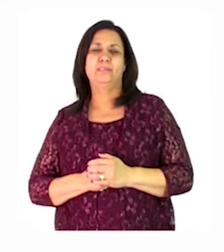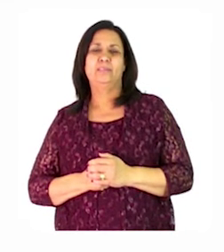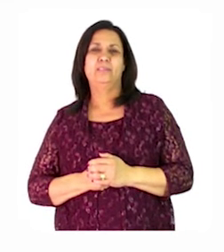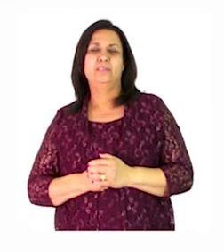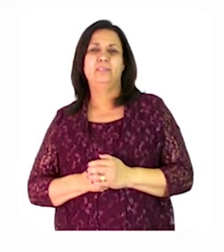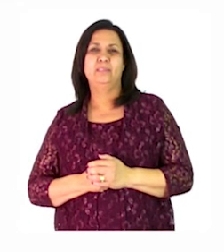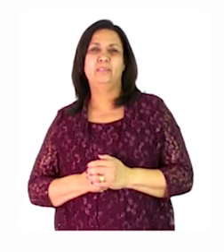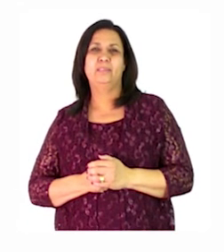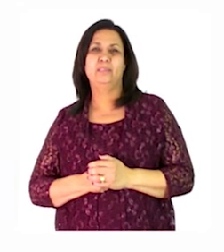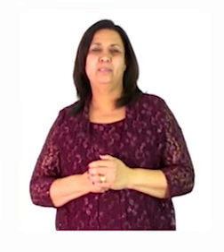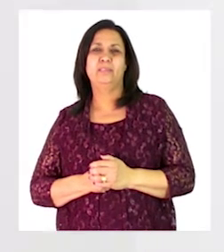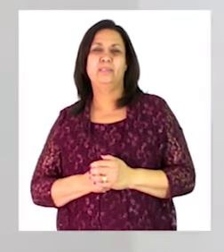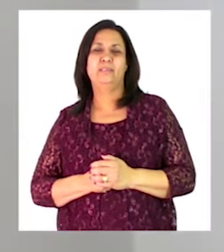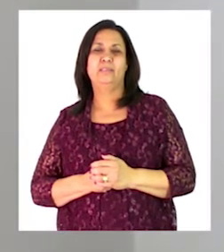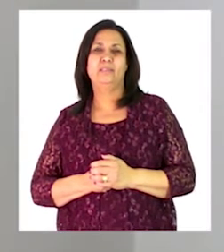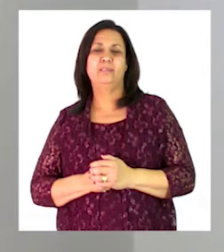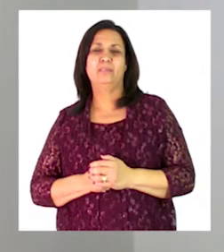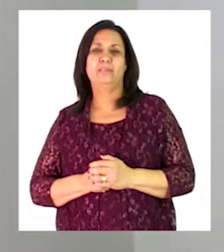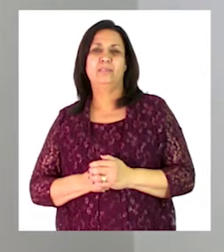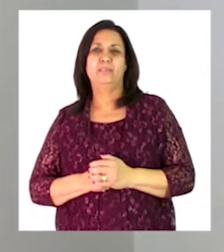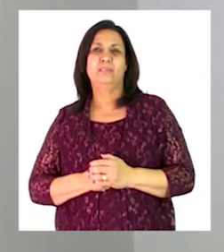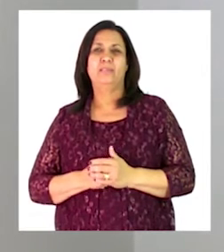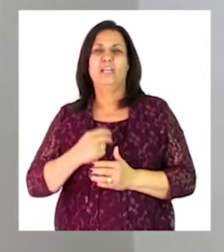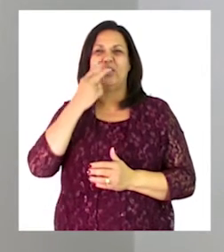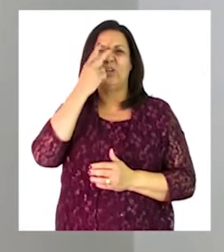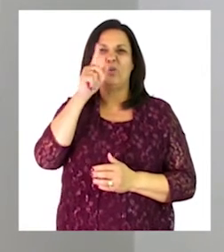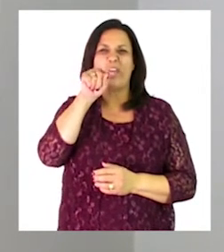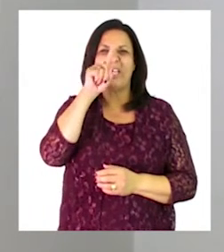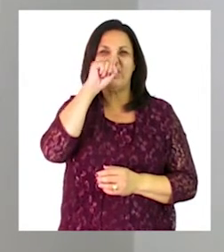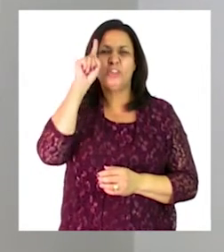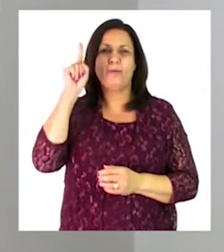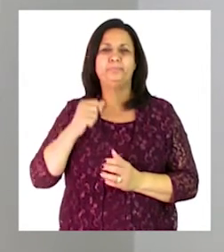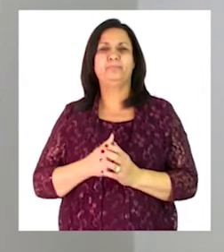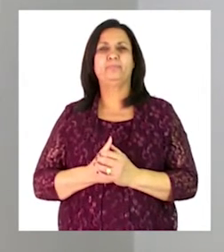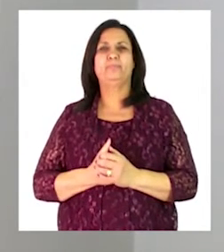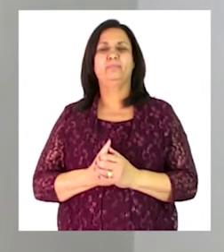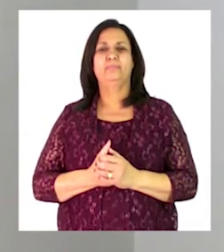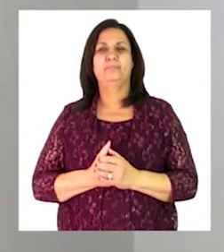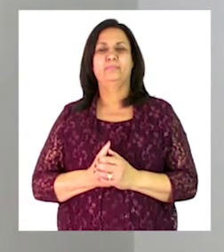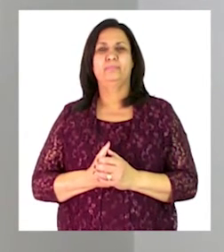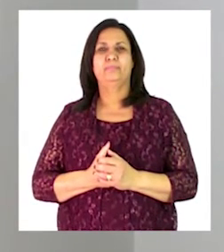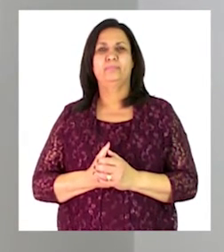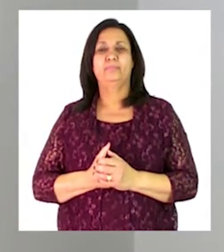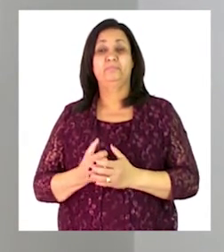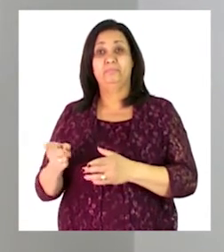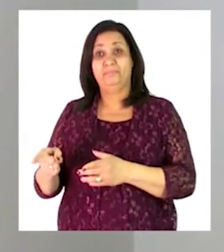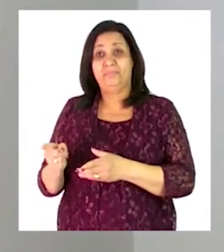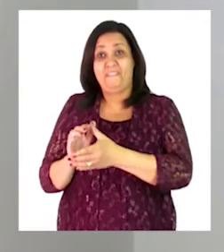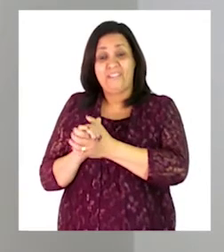to my board, my green board, and I would like to invite my